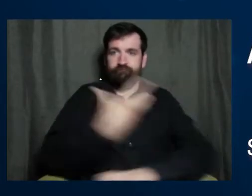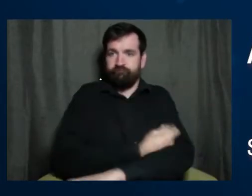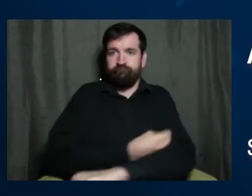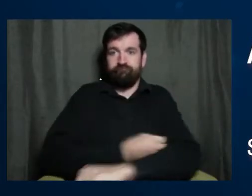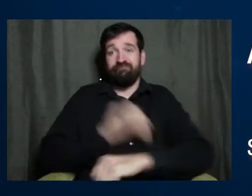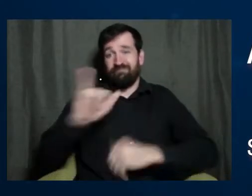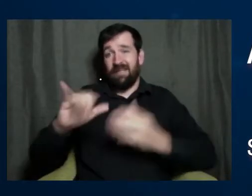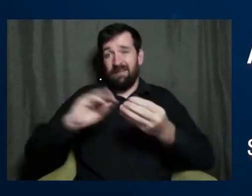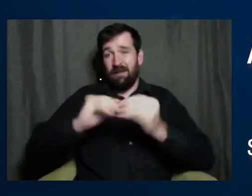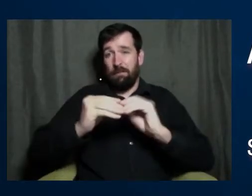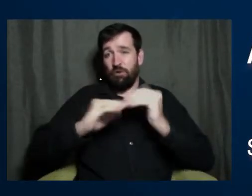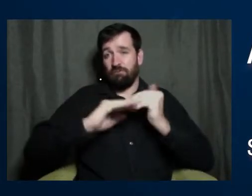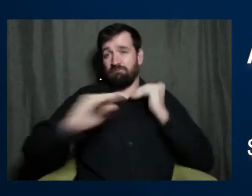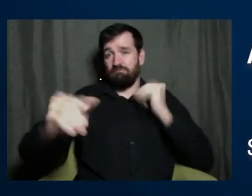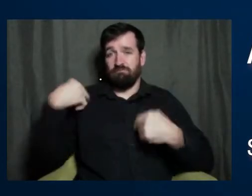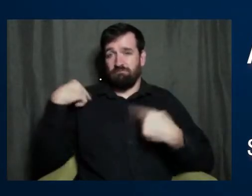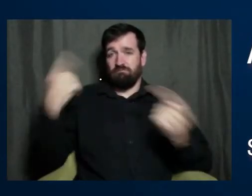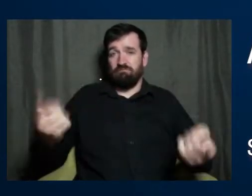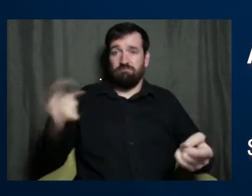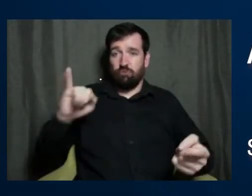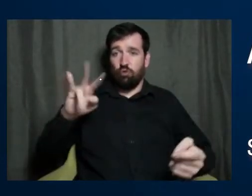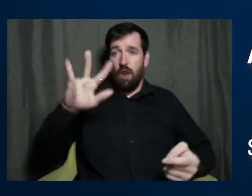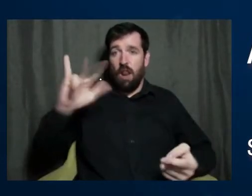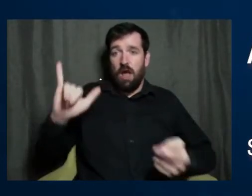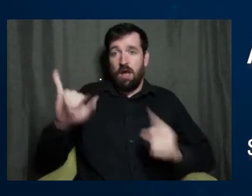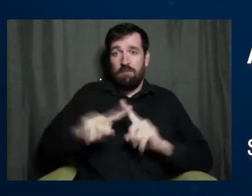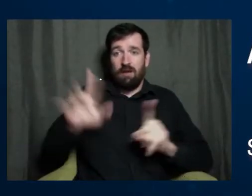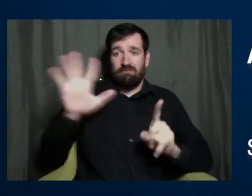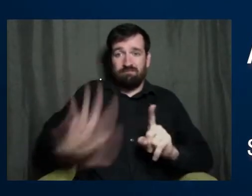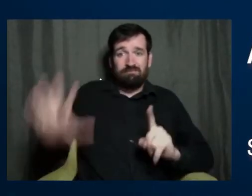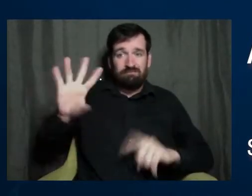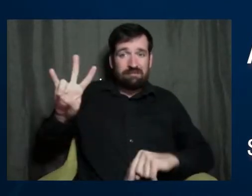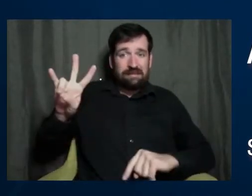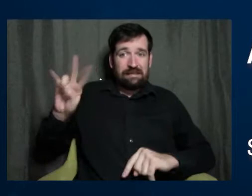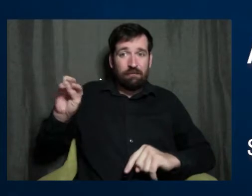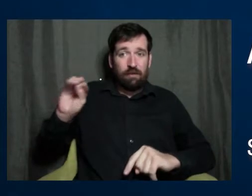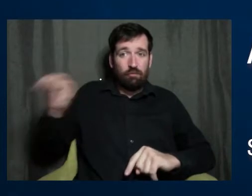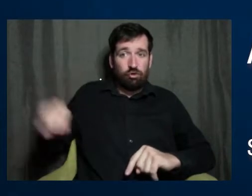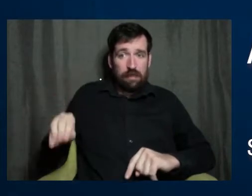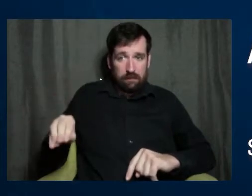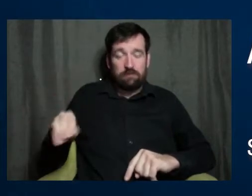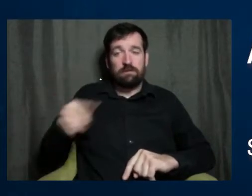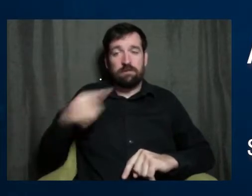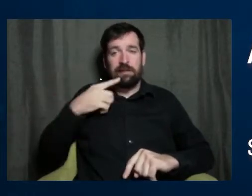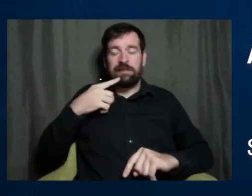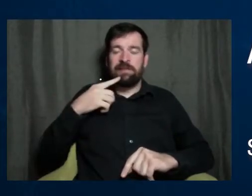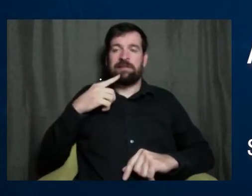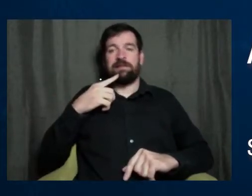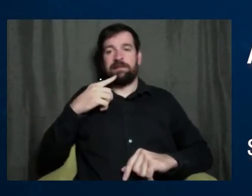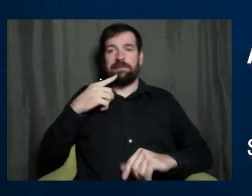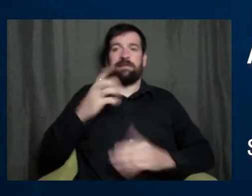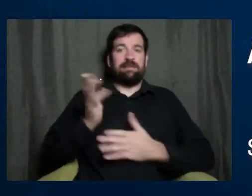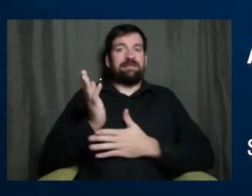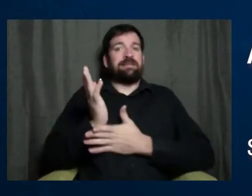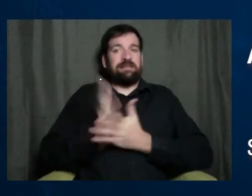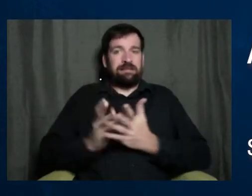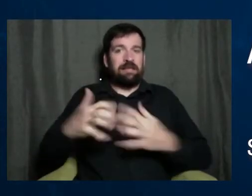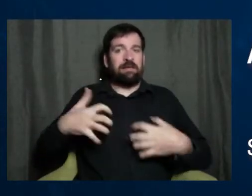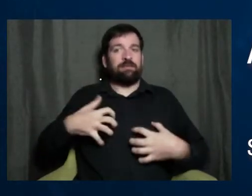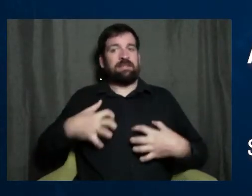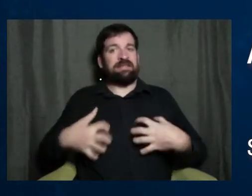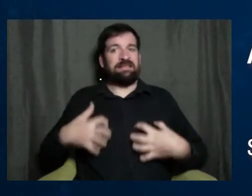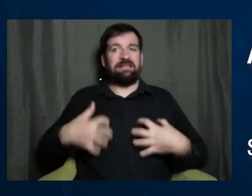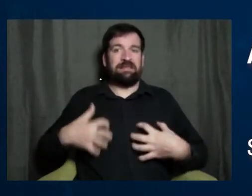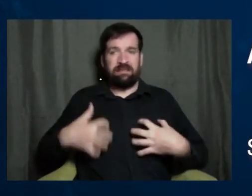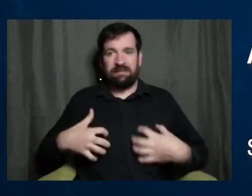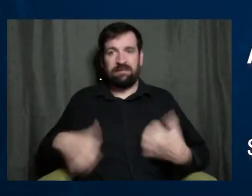since July, but still around 70% of parents polled said that they have some hesitations getting their kids vaccinated